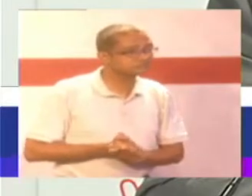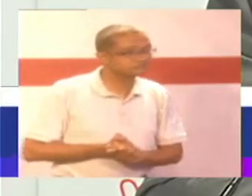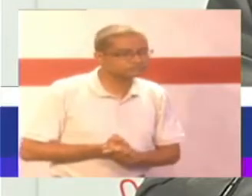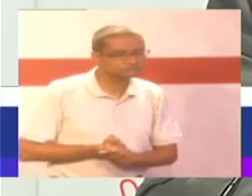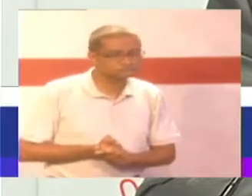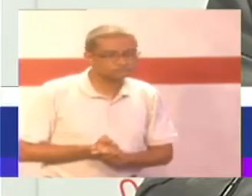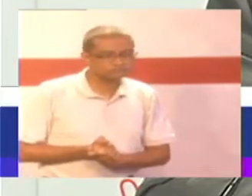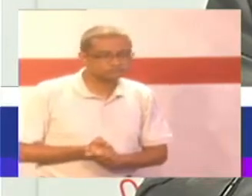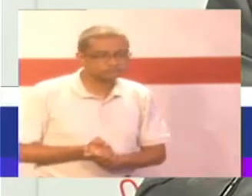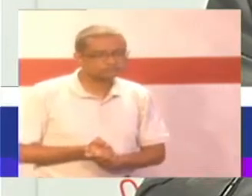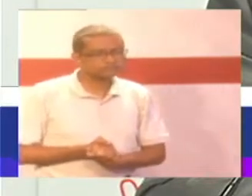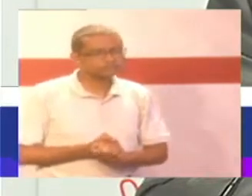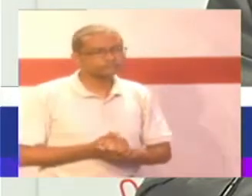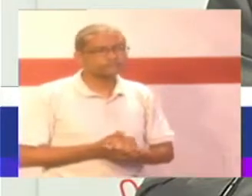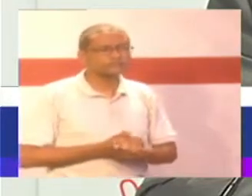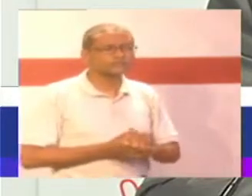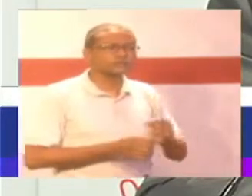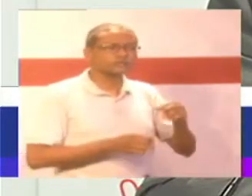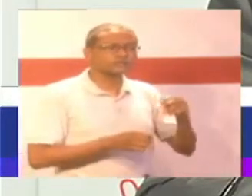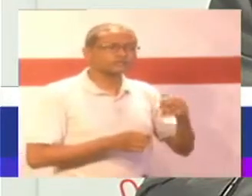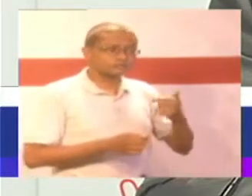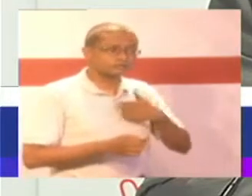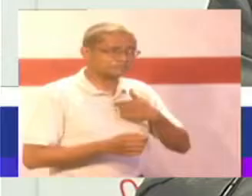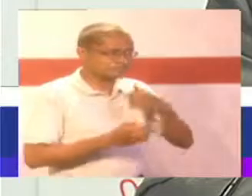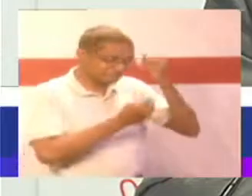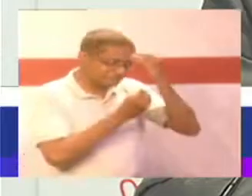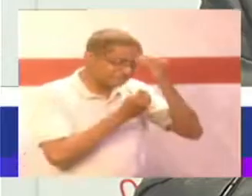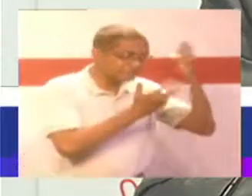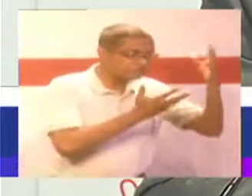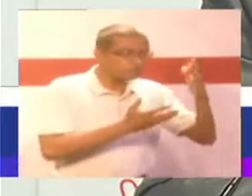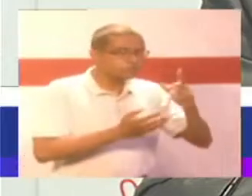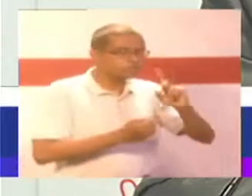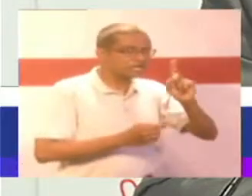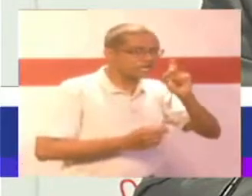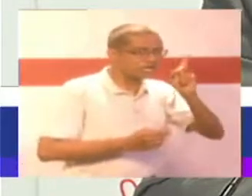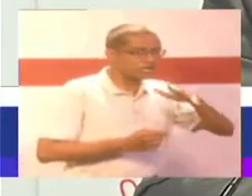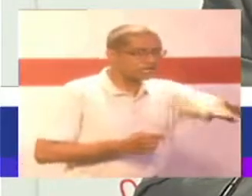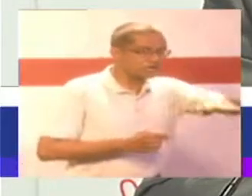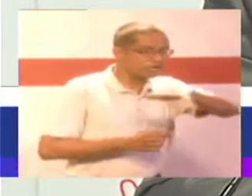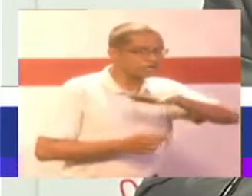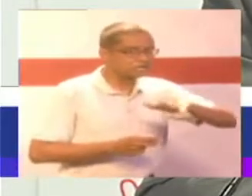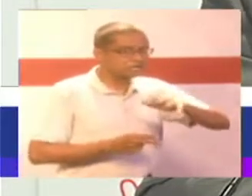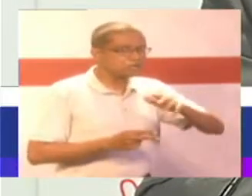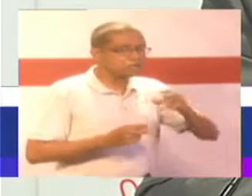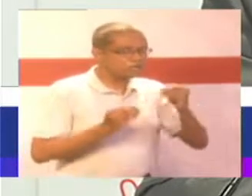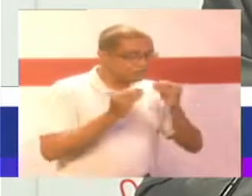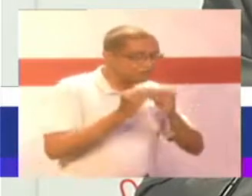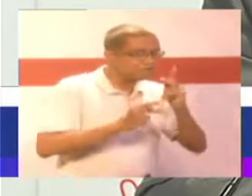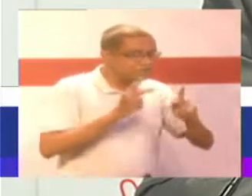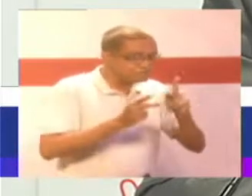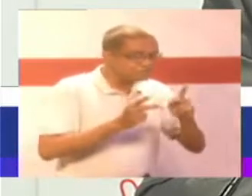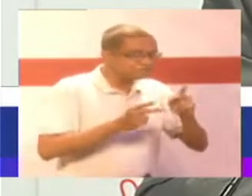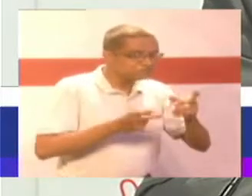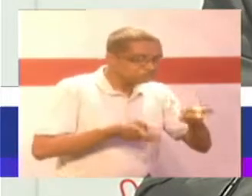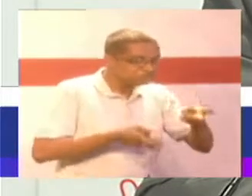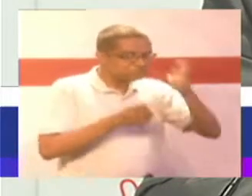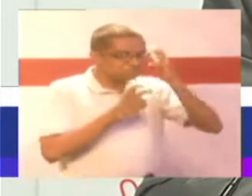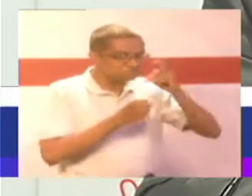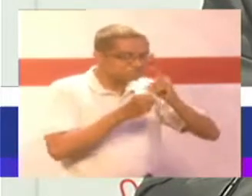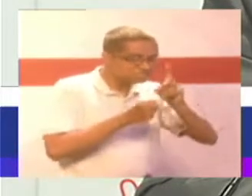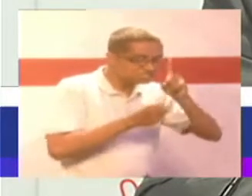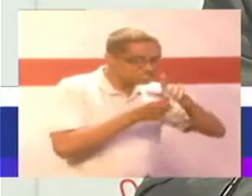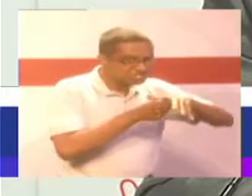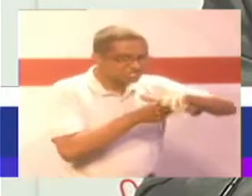identified. So making a statement about where there may be greater prevalence just based on the numbers we have would likely be inaccurate